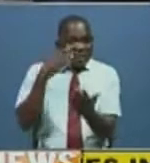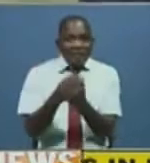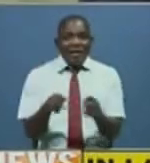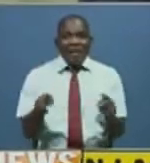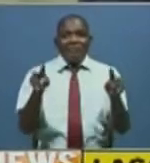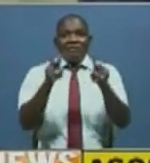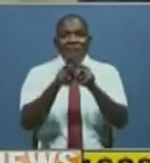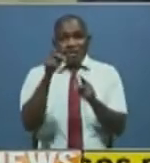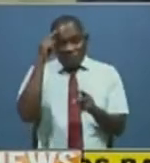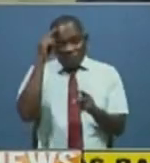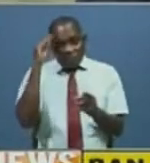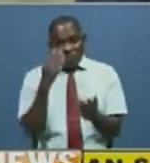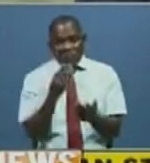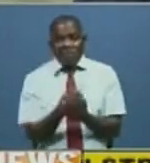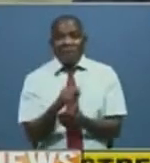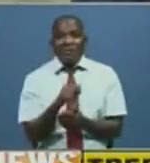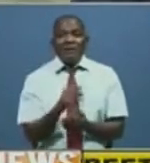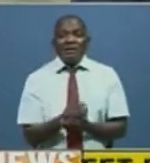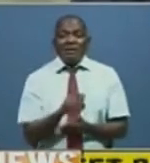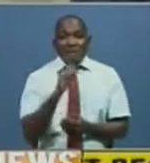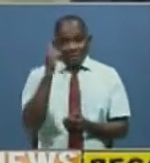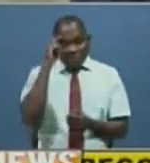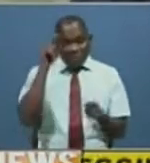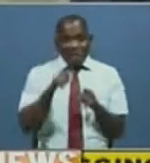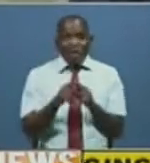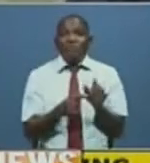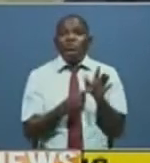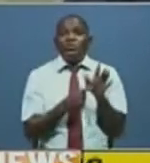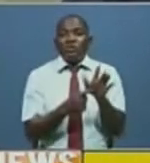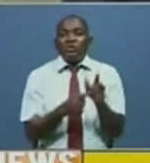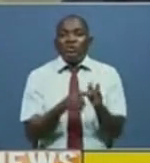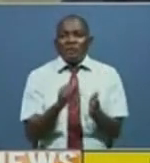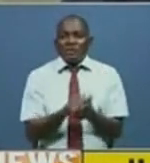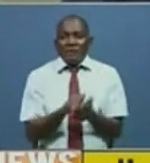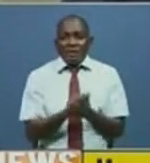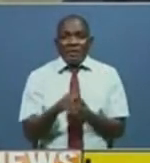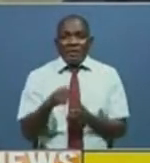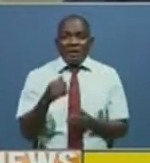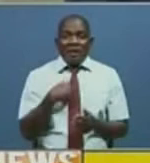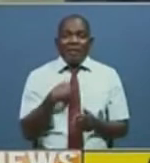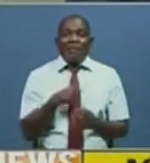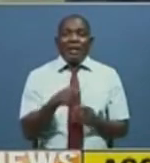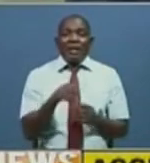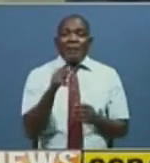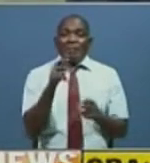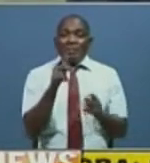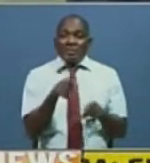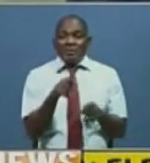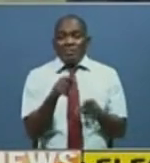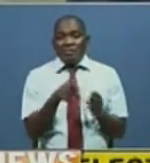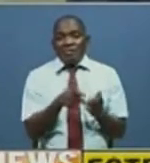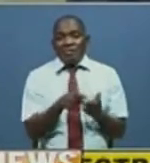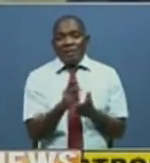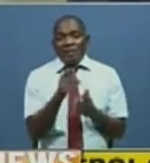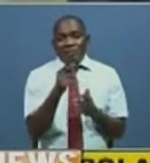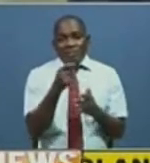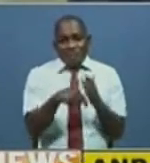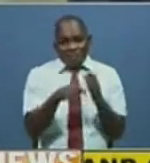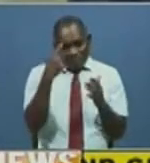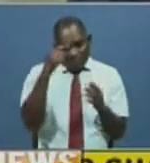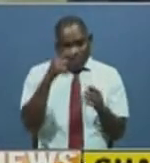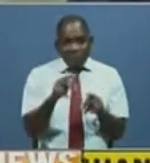money. Government must also demonstrate that there is a personal price to pay for corruption by speeding up